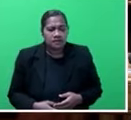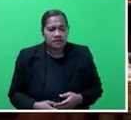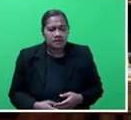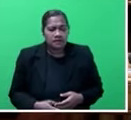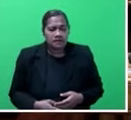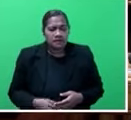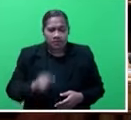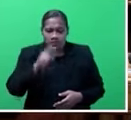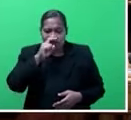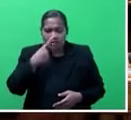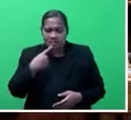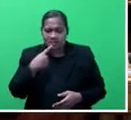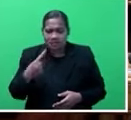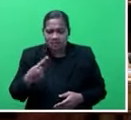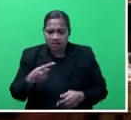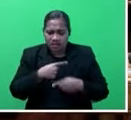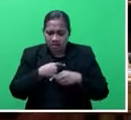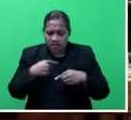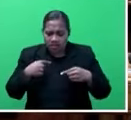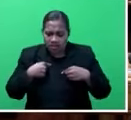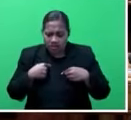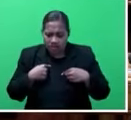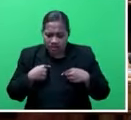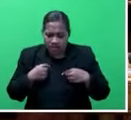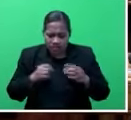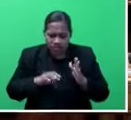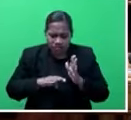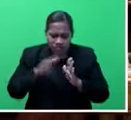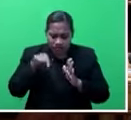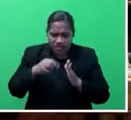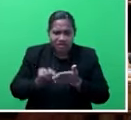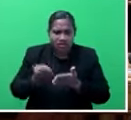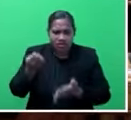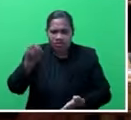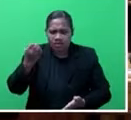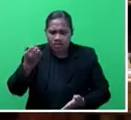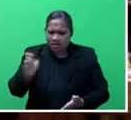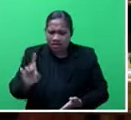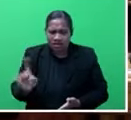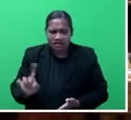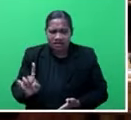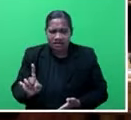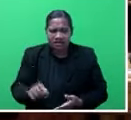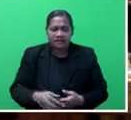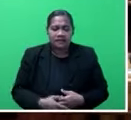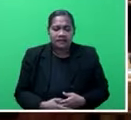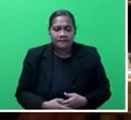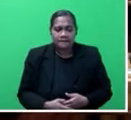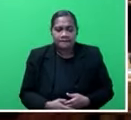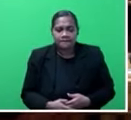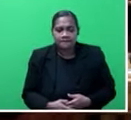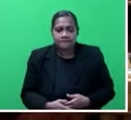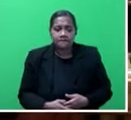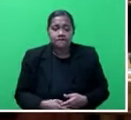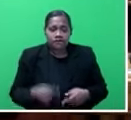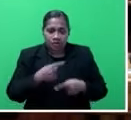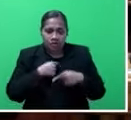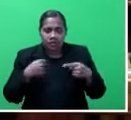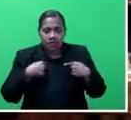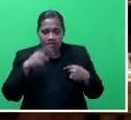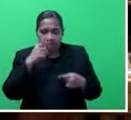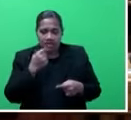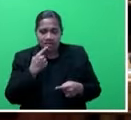the economy. So don't say bolstering. On the other hand, Honorable Speaker, we can say from this side